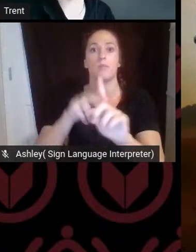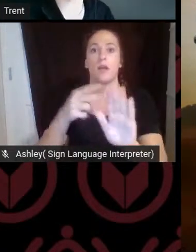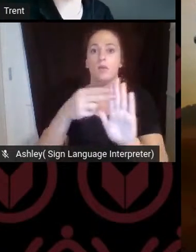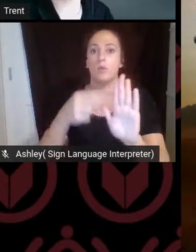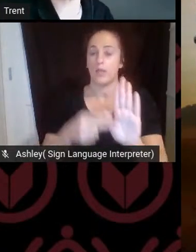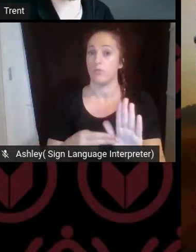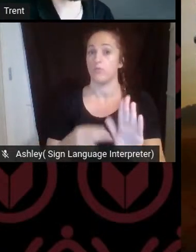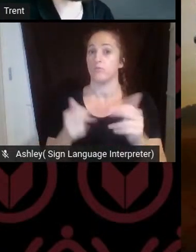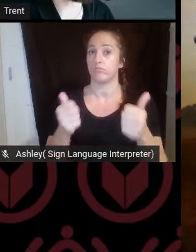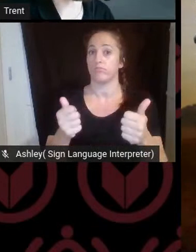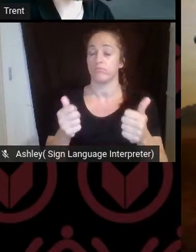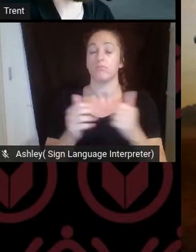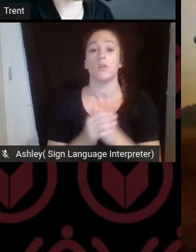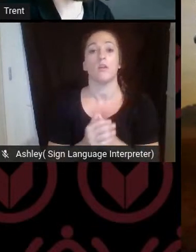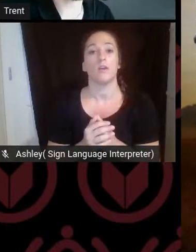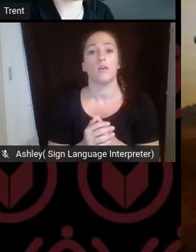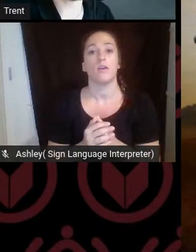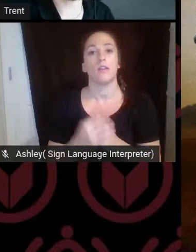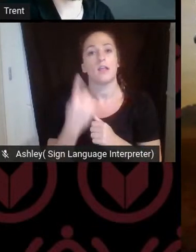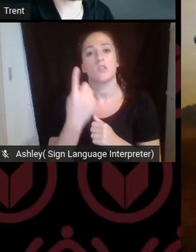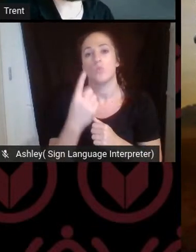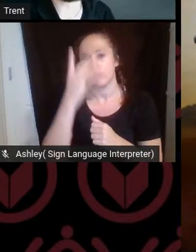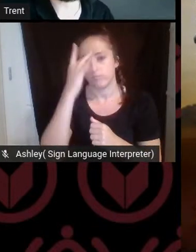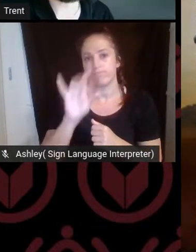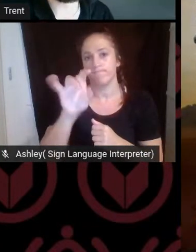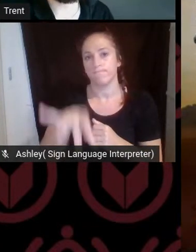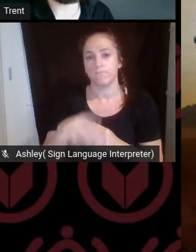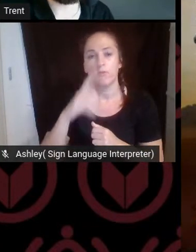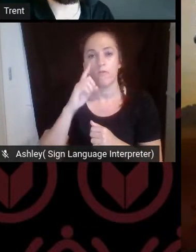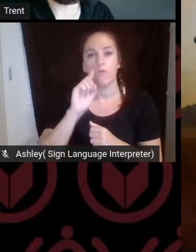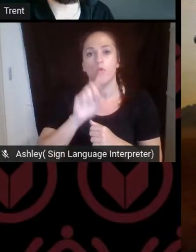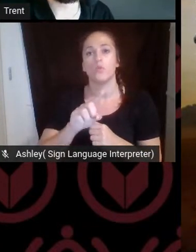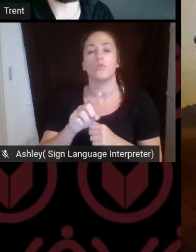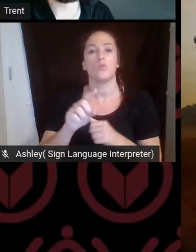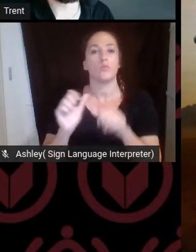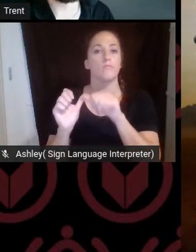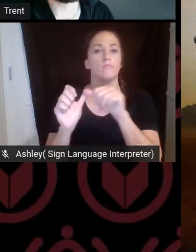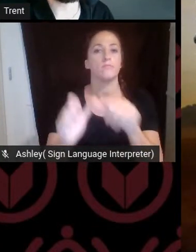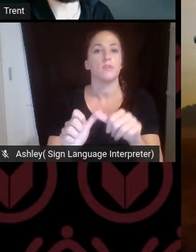that's one just really quick tip for keeping organized in